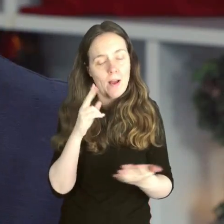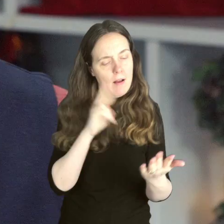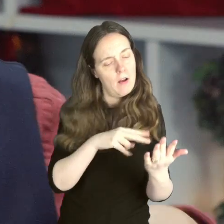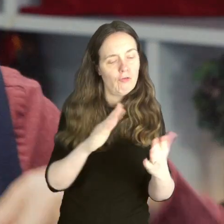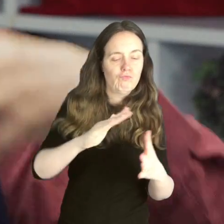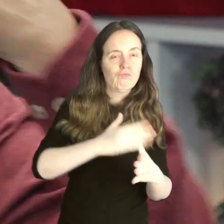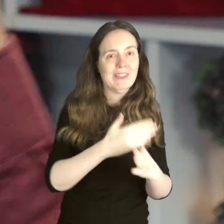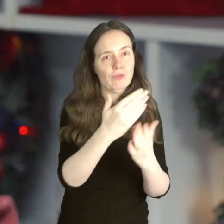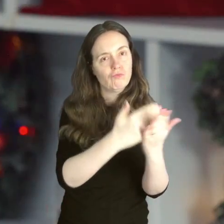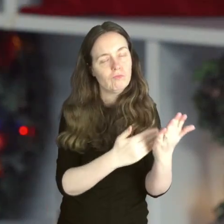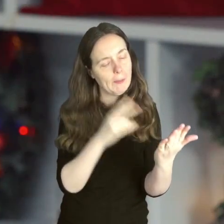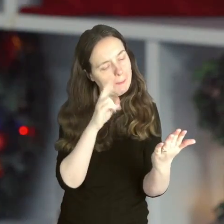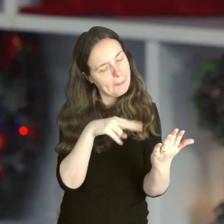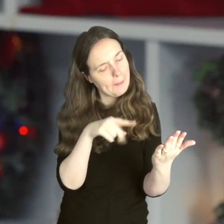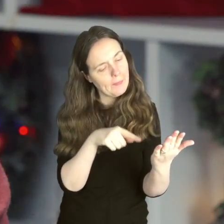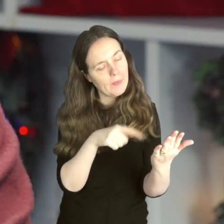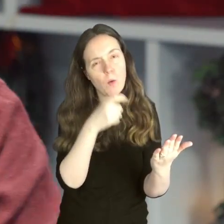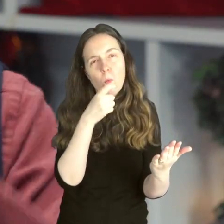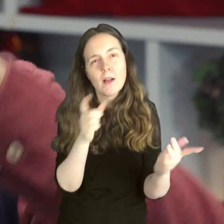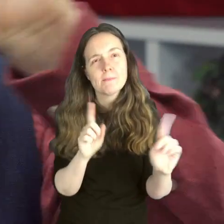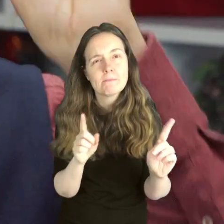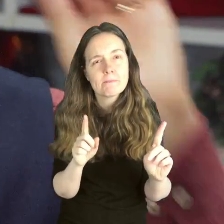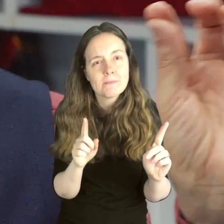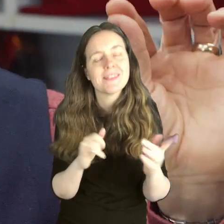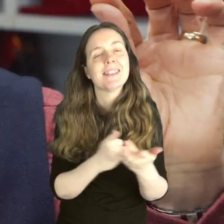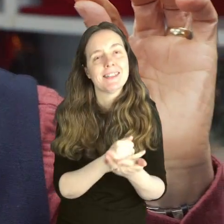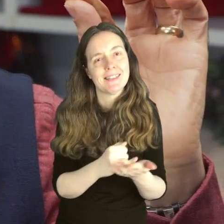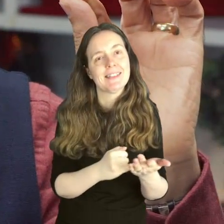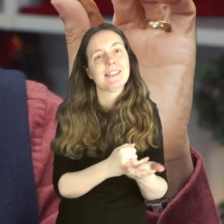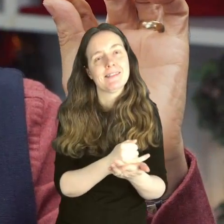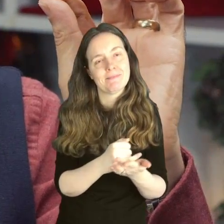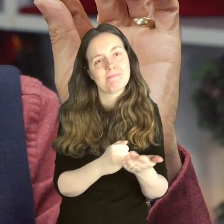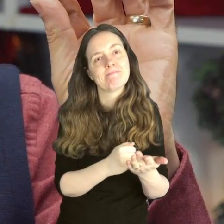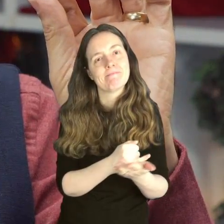script, the word for that is sin.